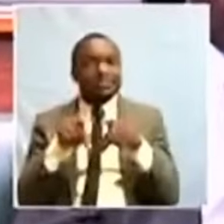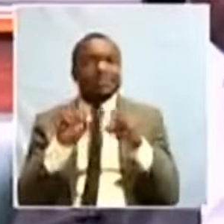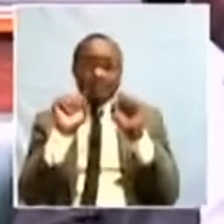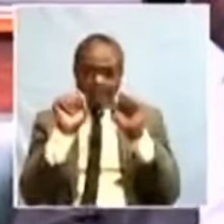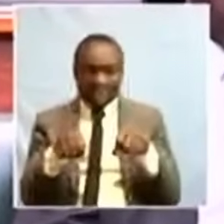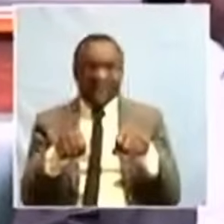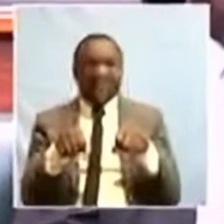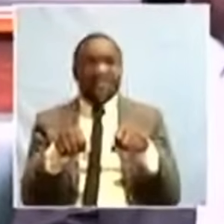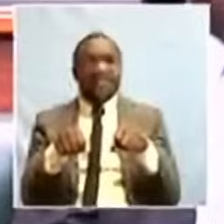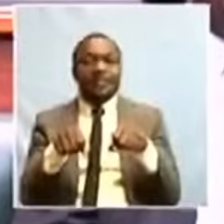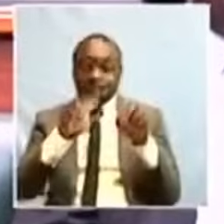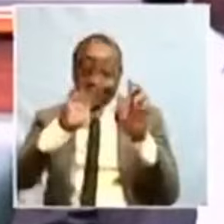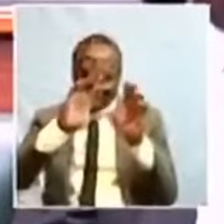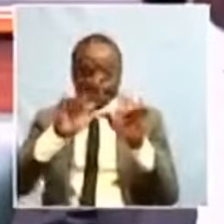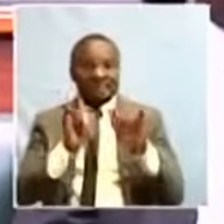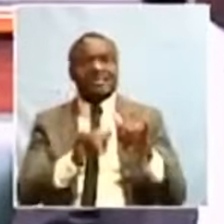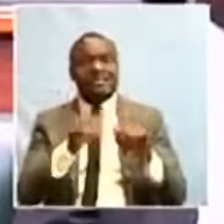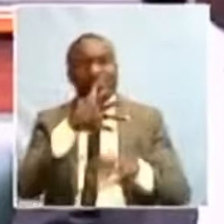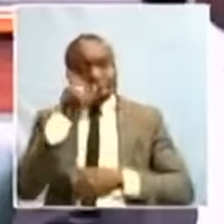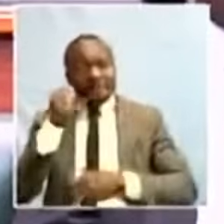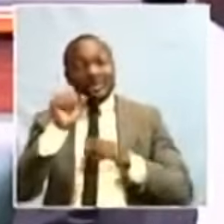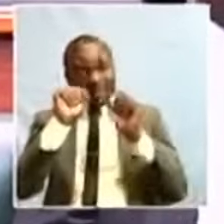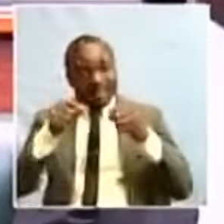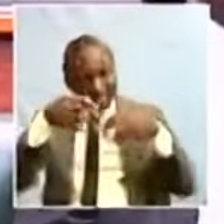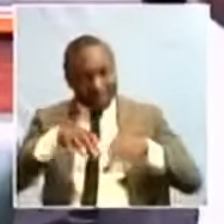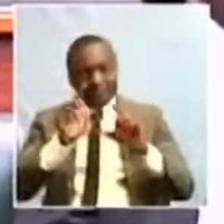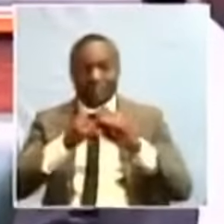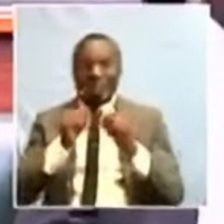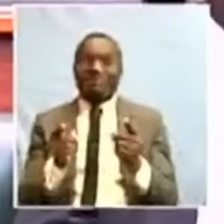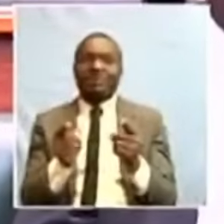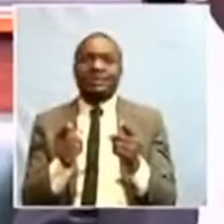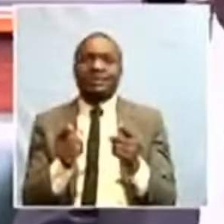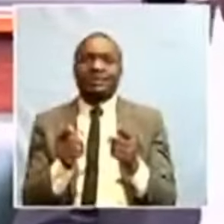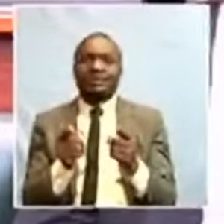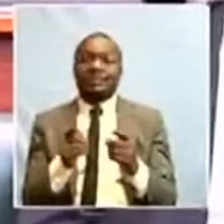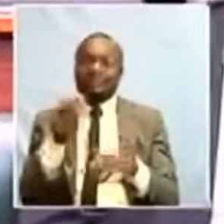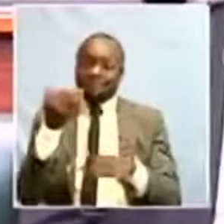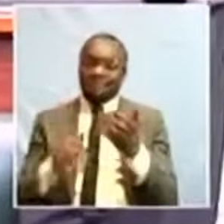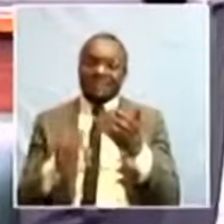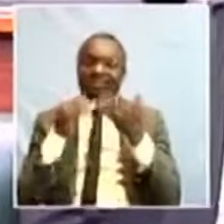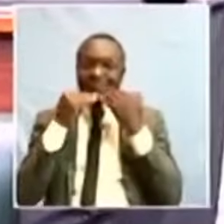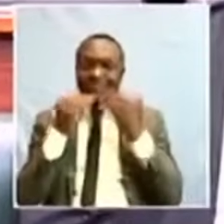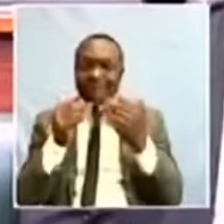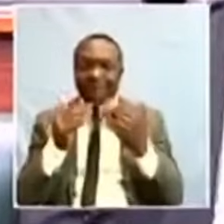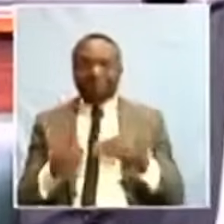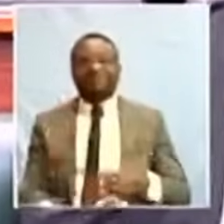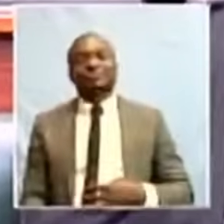we can live better? I can go on, but I think I end here. Thank you.